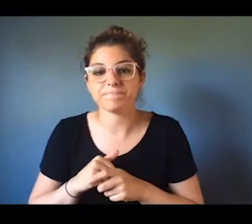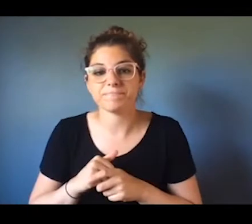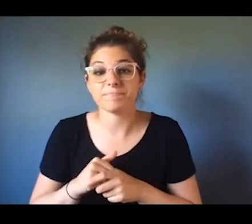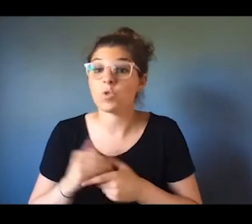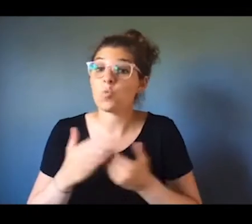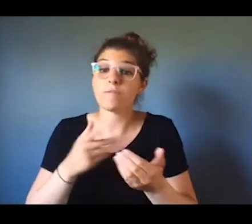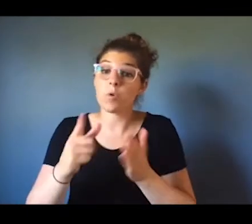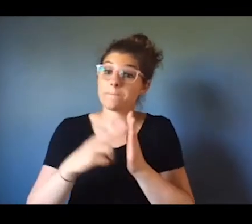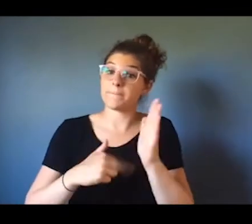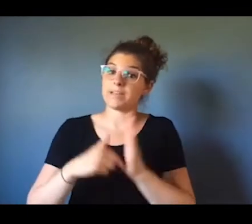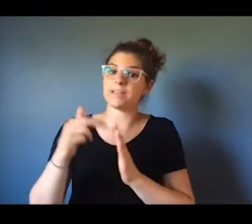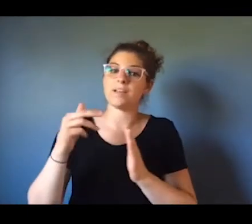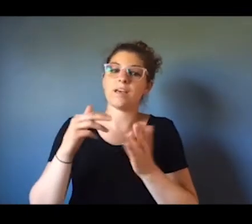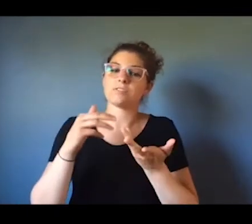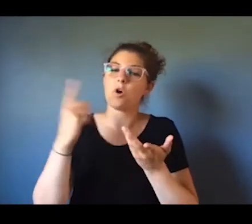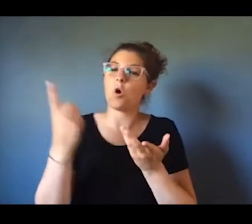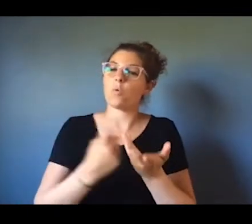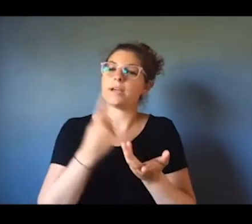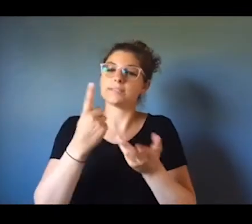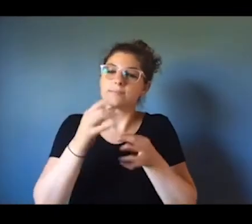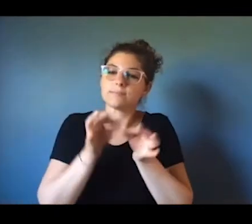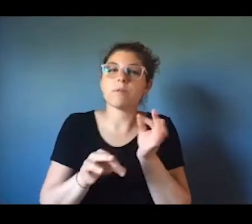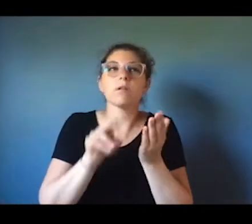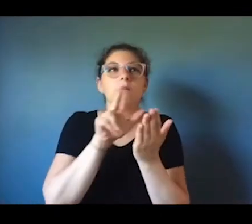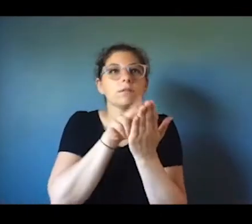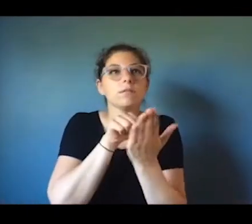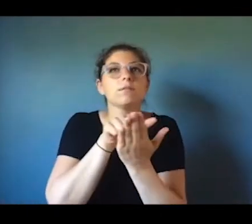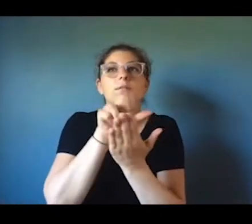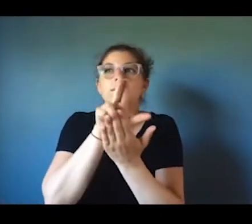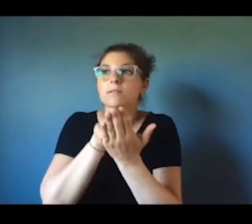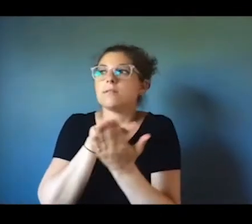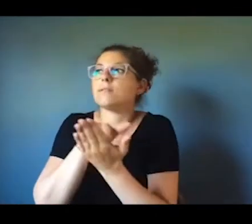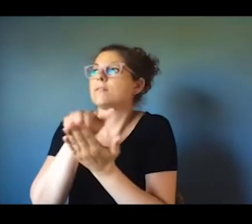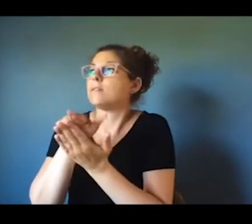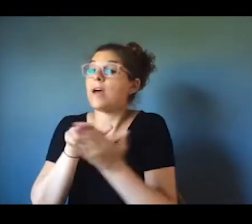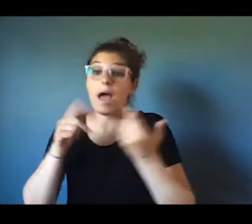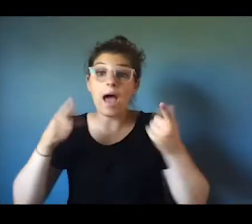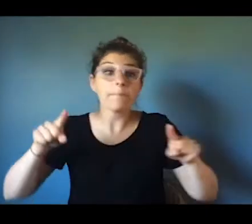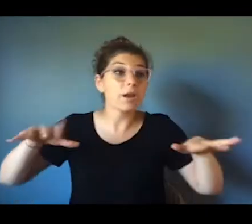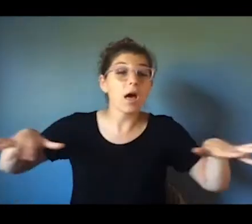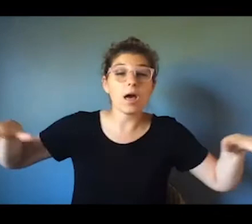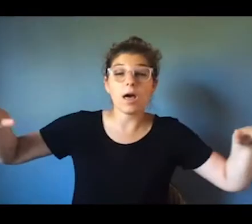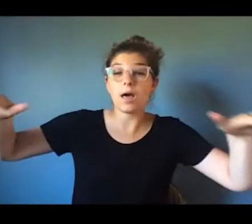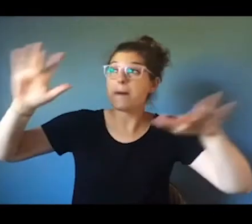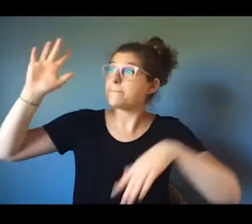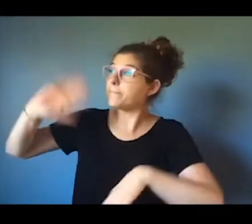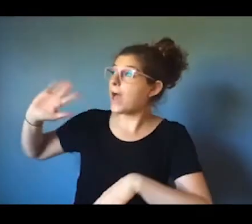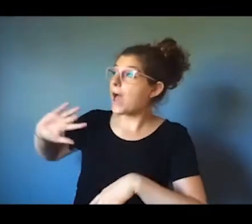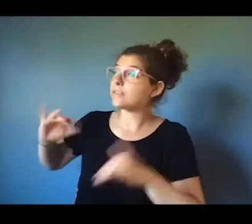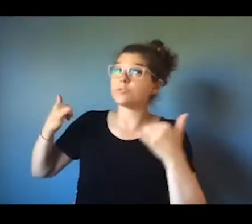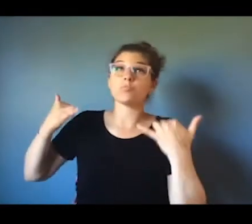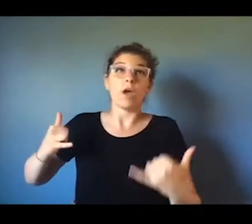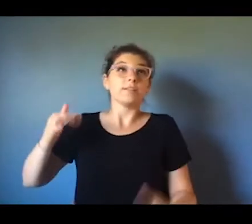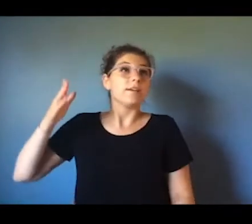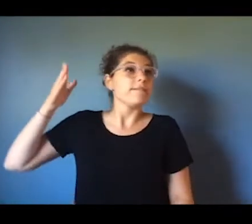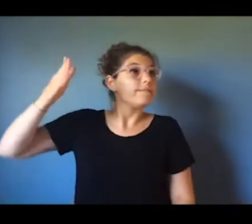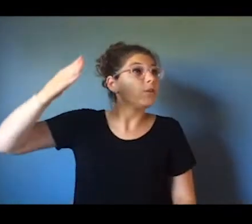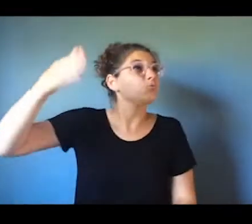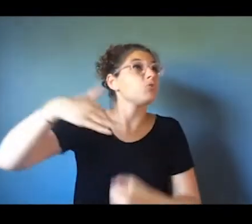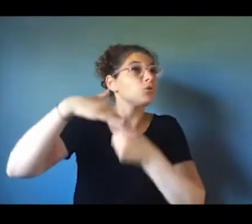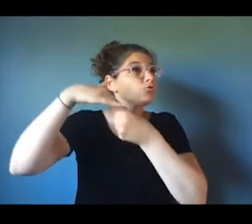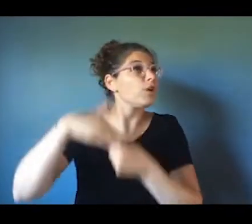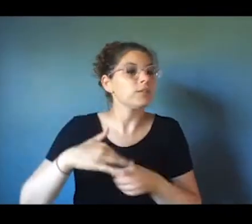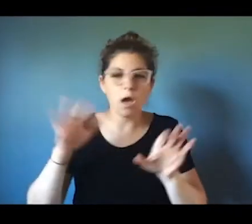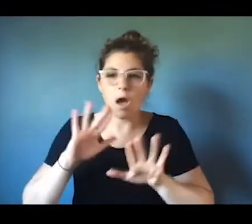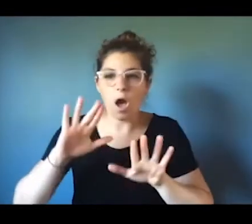painting. Whenever you're painting, you're living brushstroke to brushstroke, and you're not worried about anything that happened in the past. You're not worried